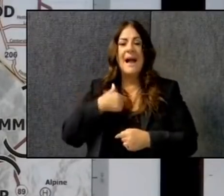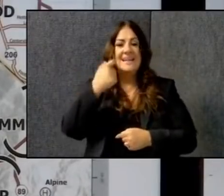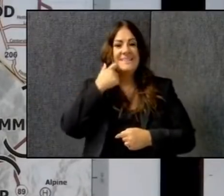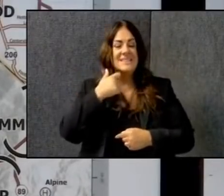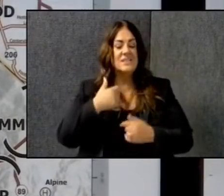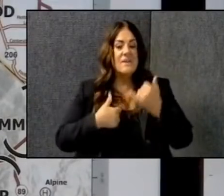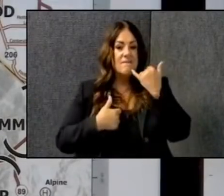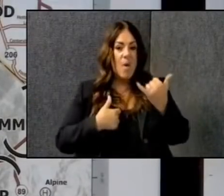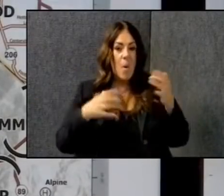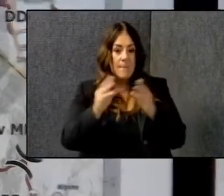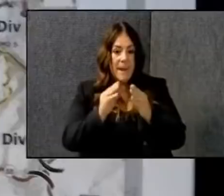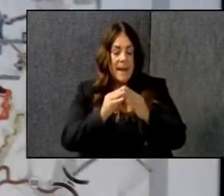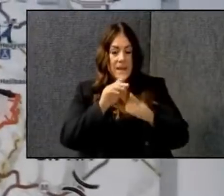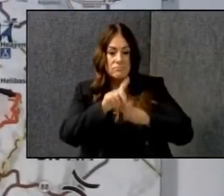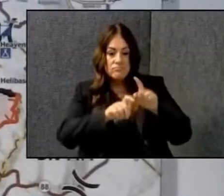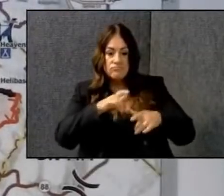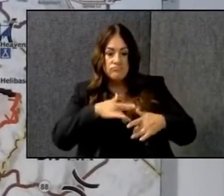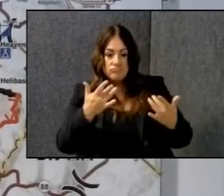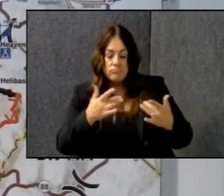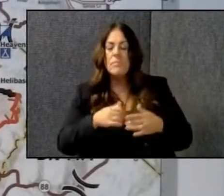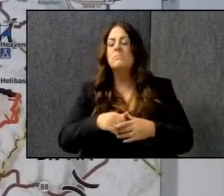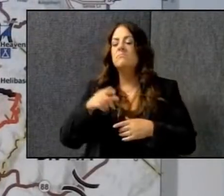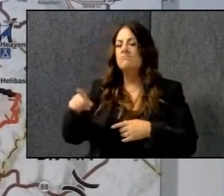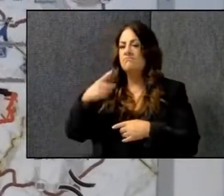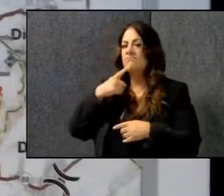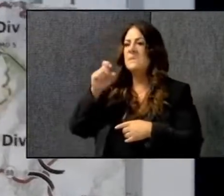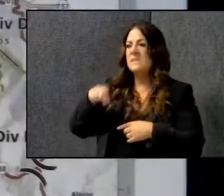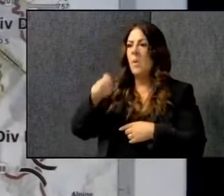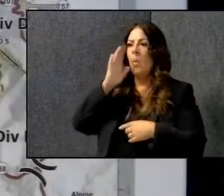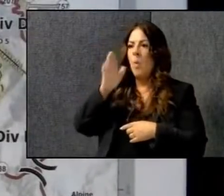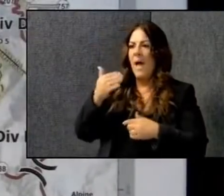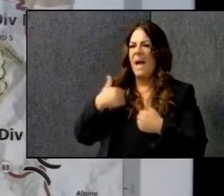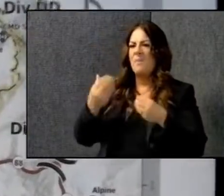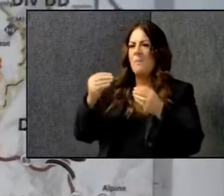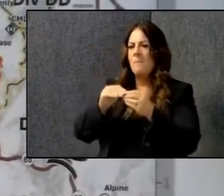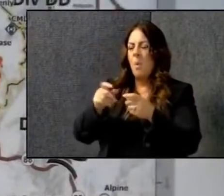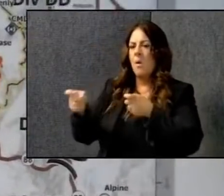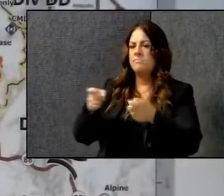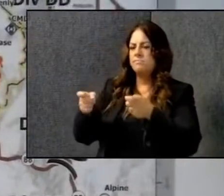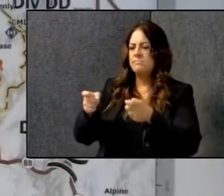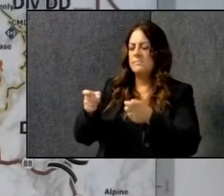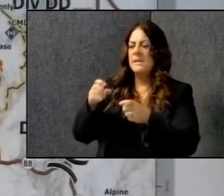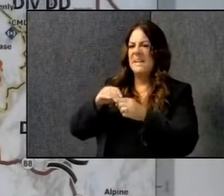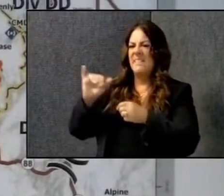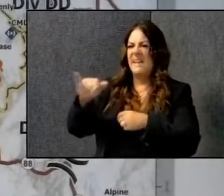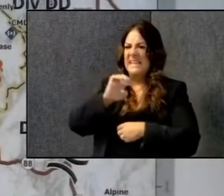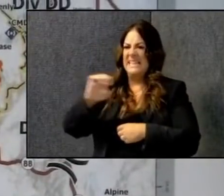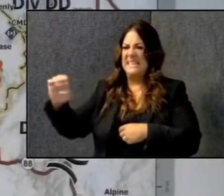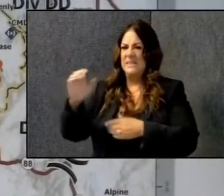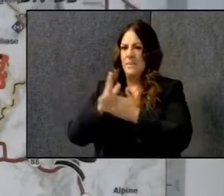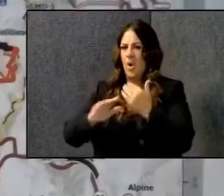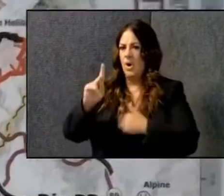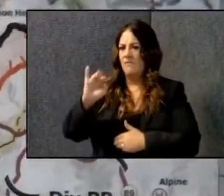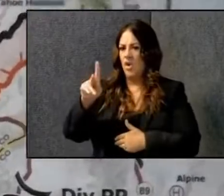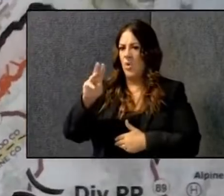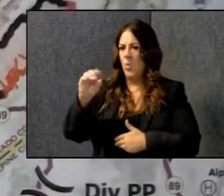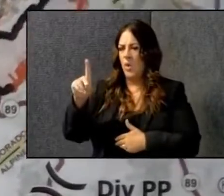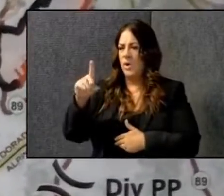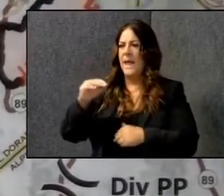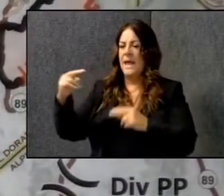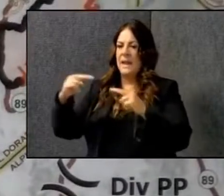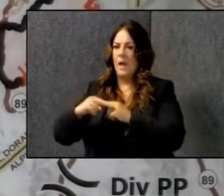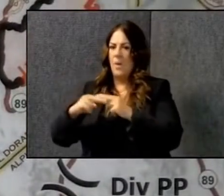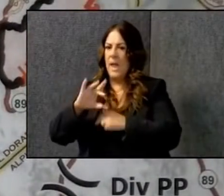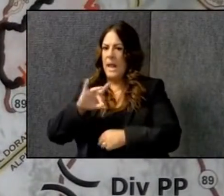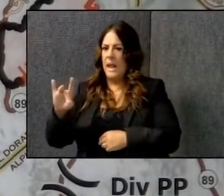there. We're anticipating to add some containment into tomorrow's shift over here around on the east side of Kirkwood and then down here on the Highway 88